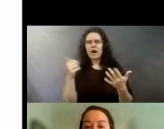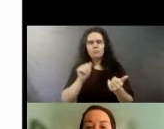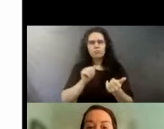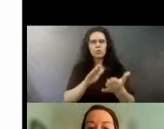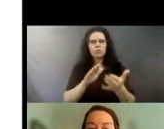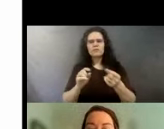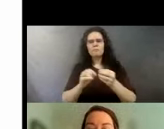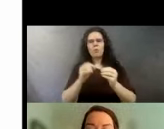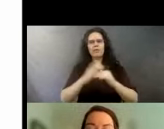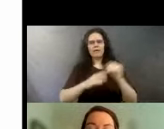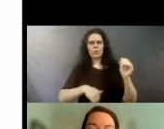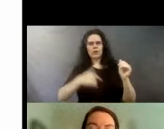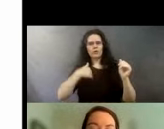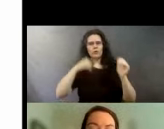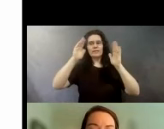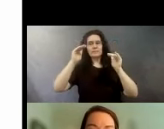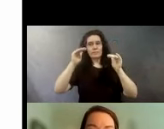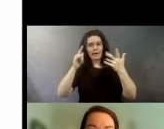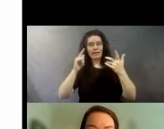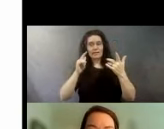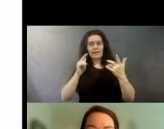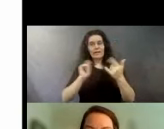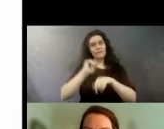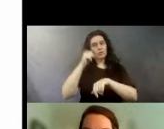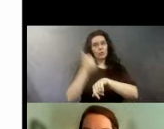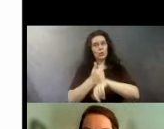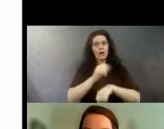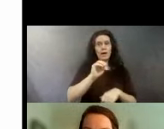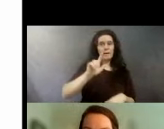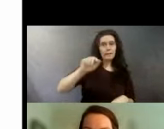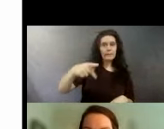achieve by establishing a medical legal partnership?